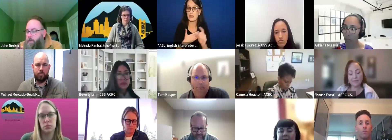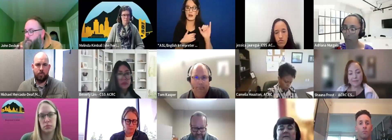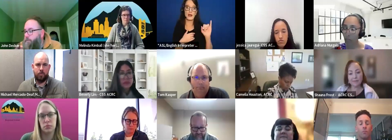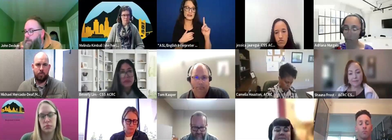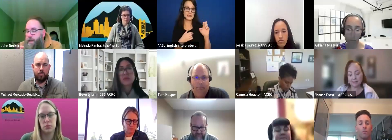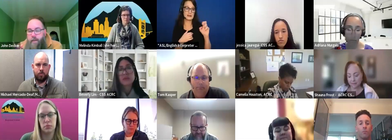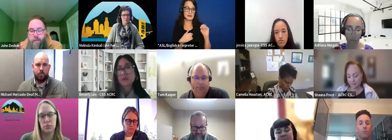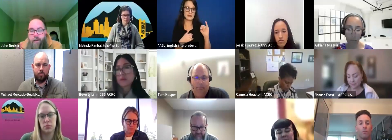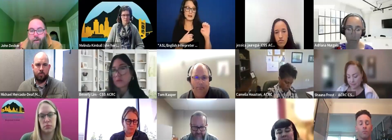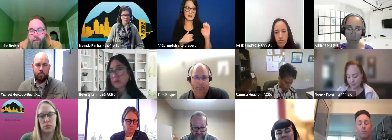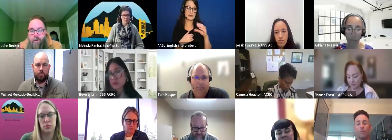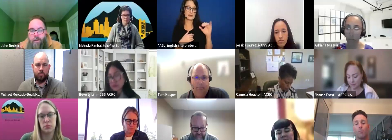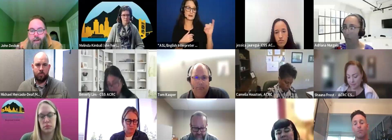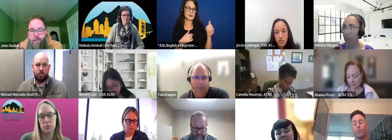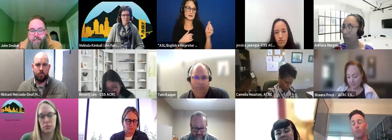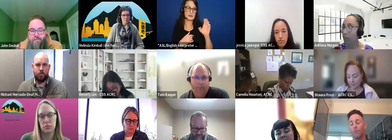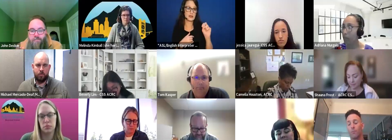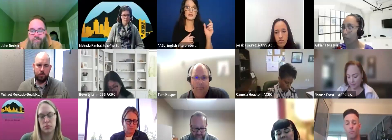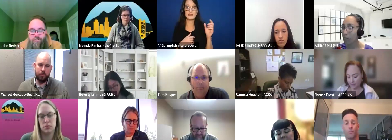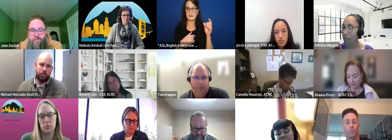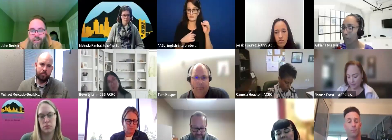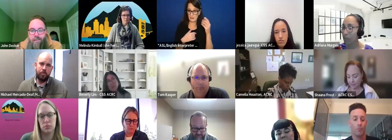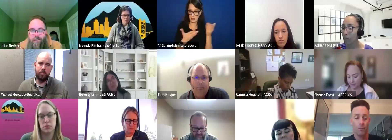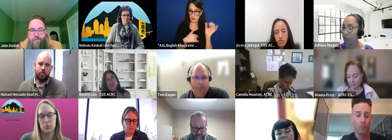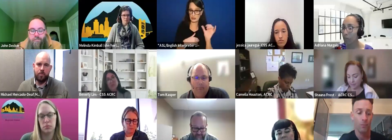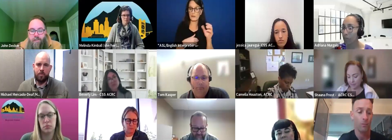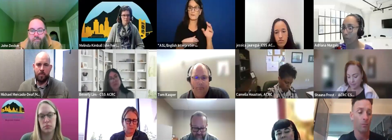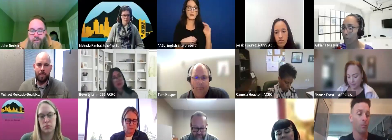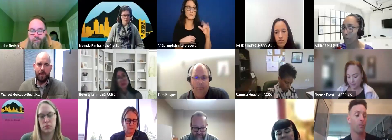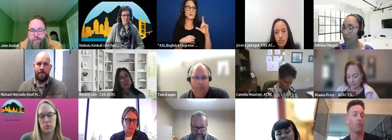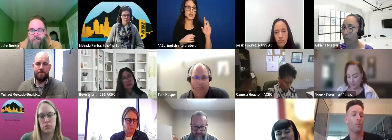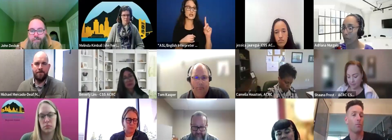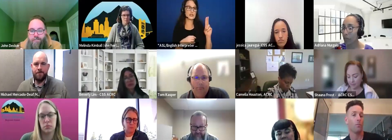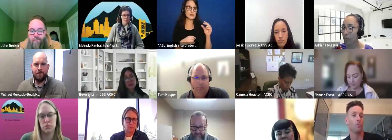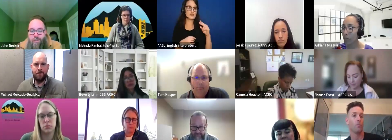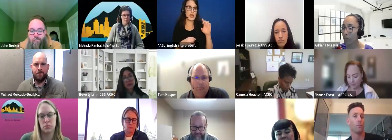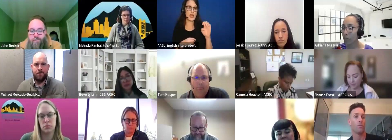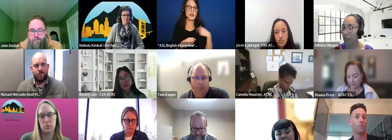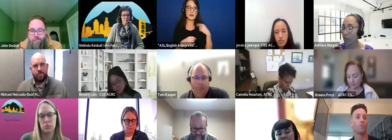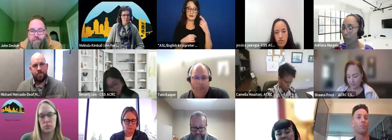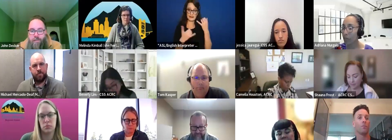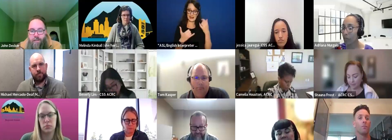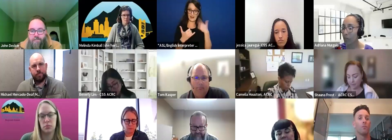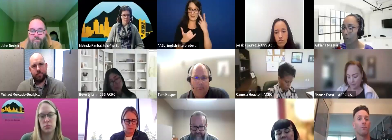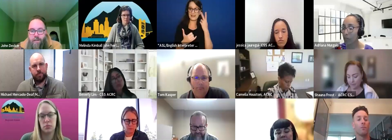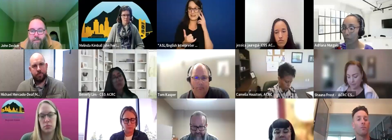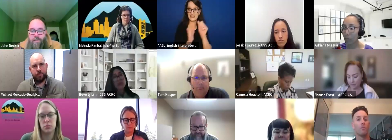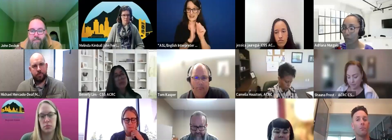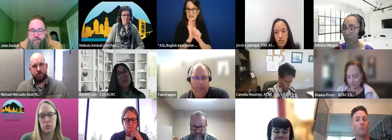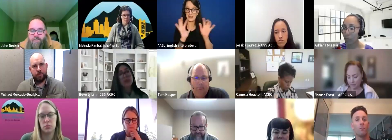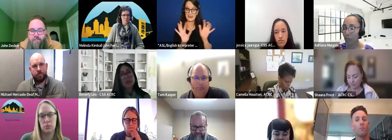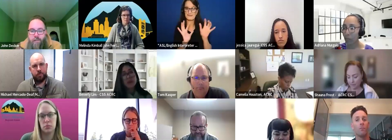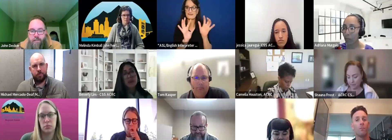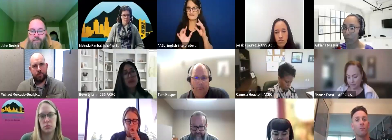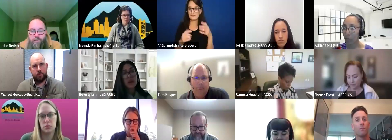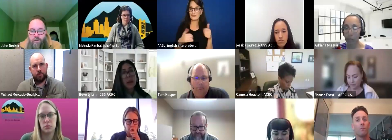So we've got that coming up. Knowing nowadays with Michelle Duchesne, we seem to have pretty healthy agendas that are being worked up for these meetings. We've got